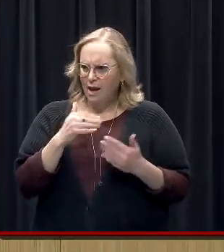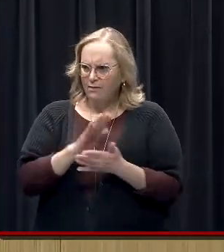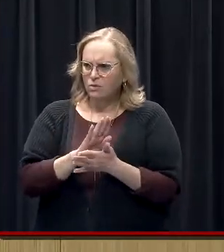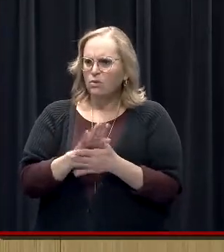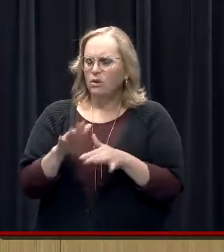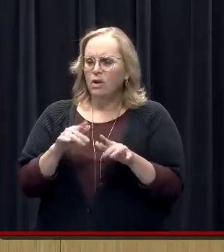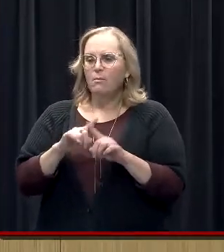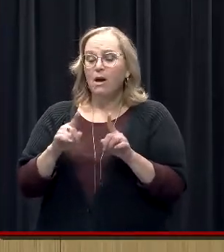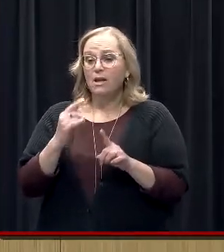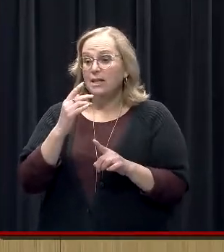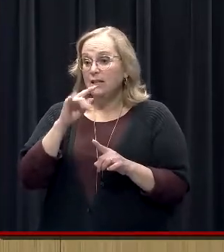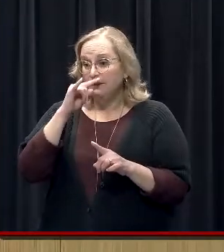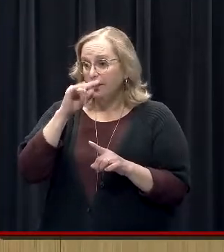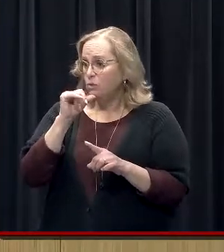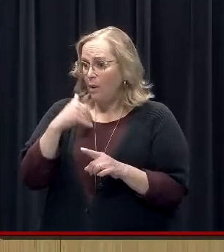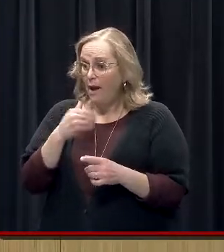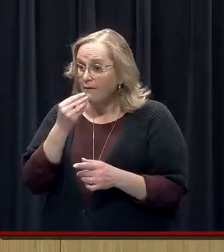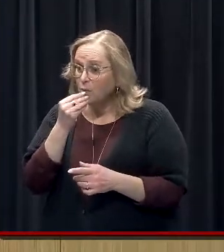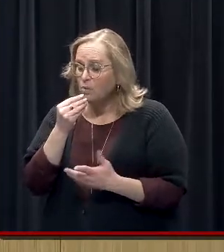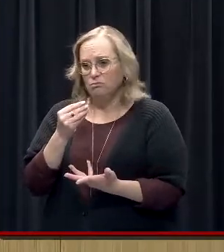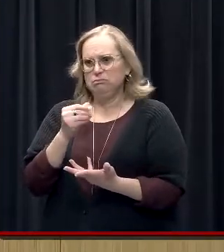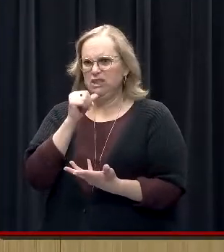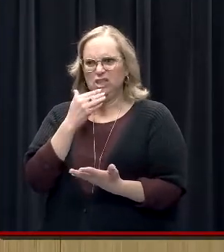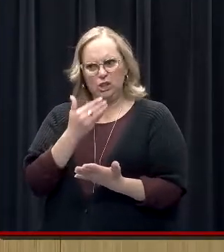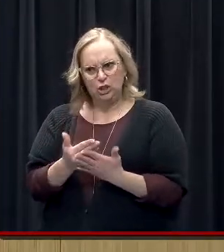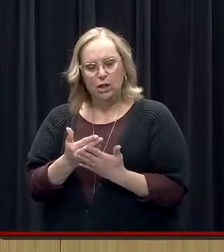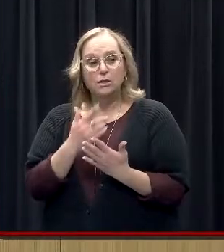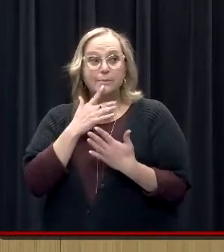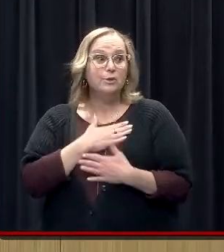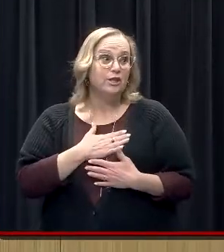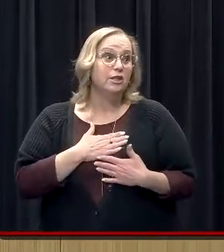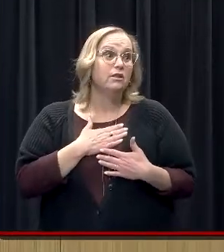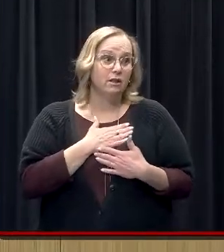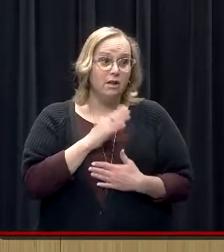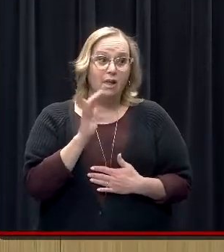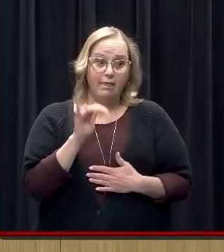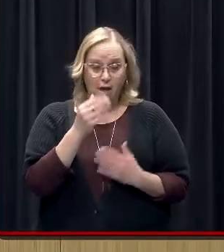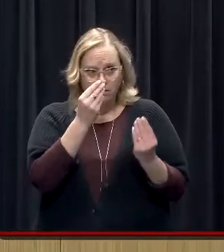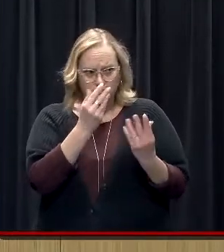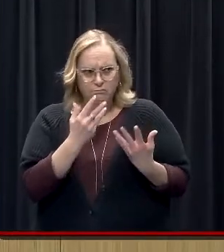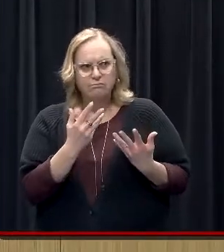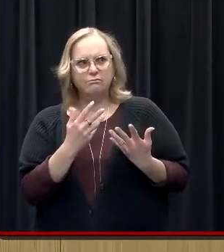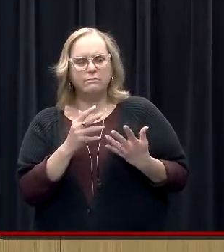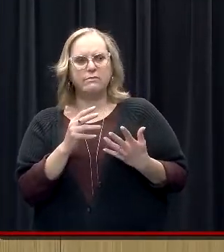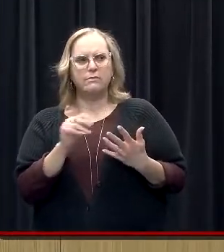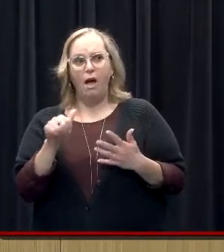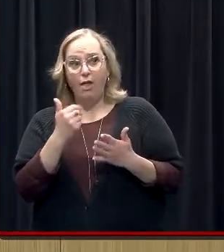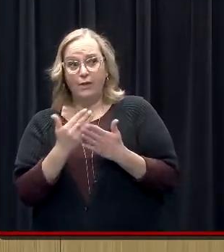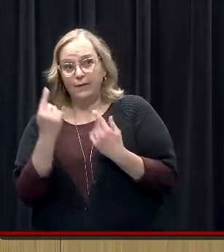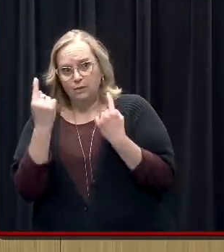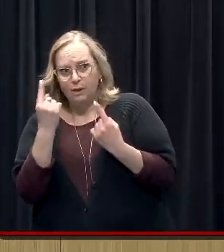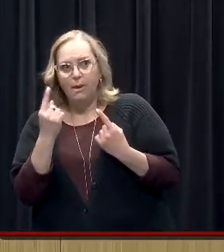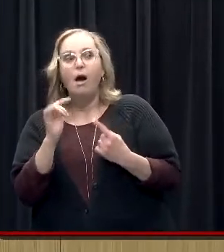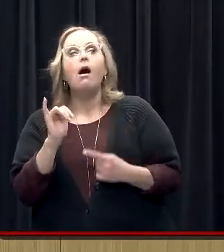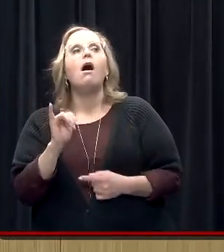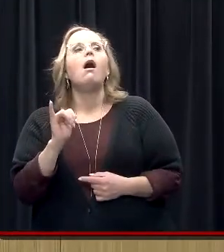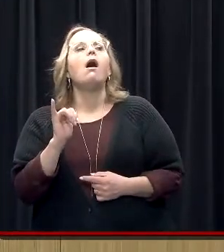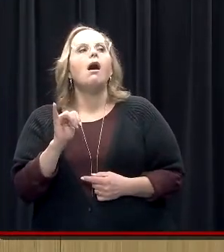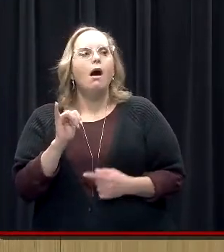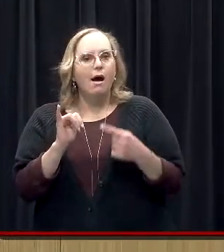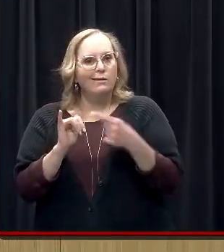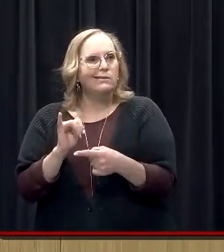kids don't have food, that's not a good thing. So I appreciated just kind of that behind the scenes of, oh yeah, a little aha moment.